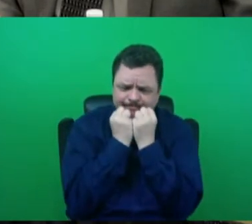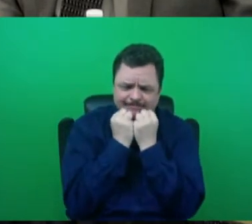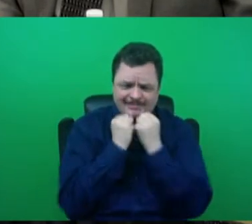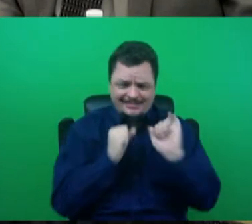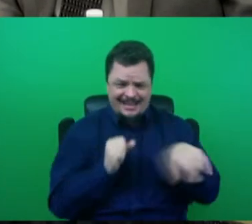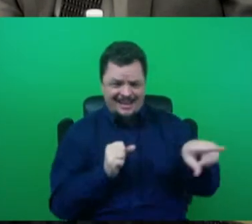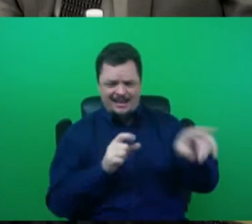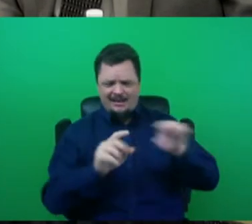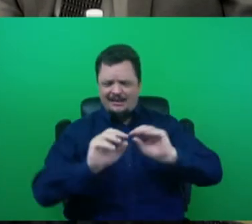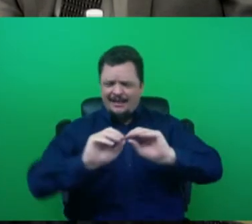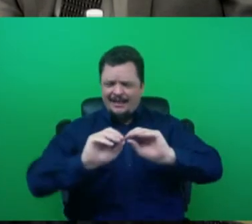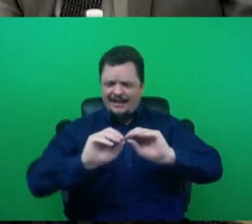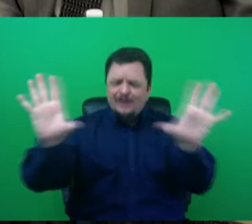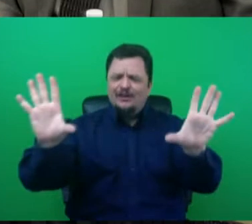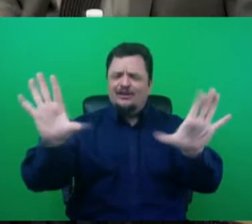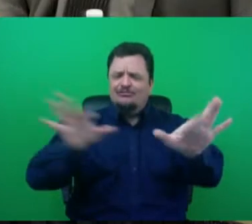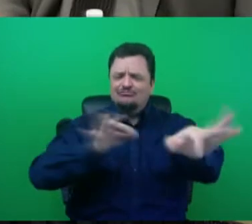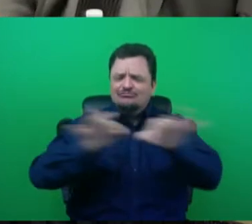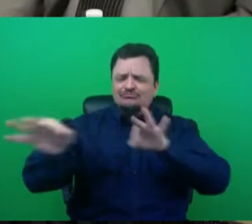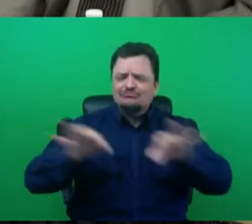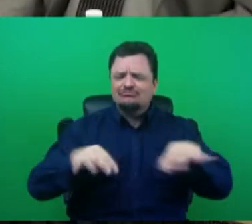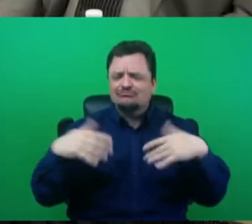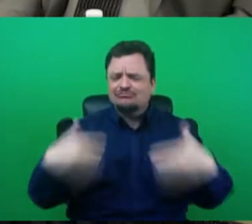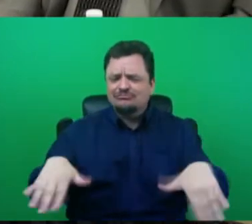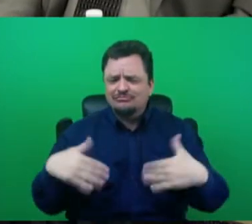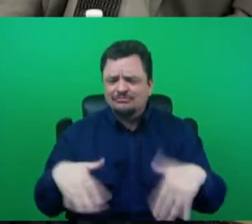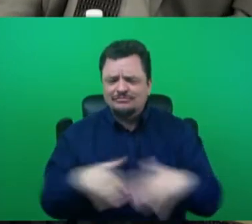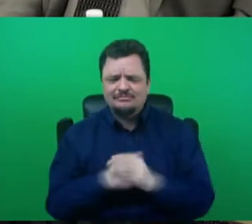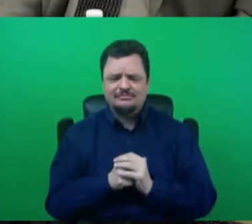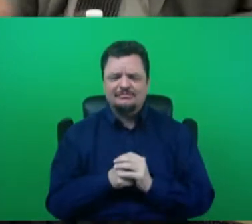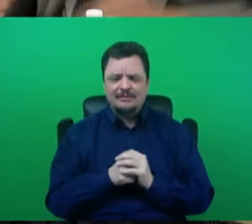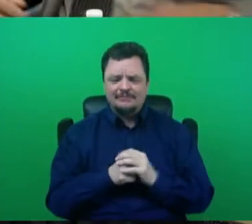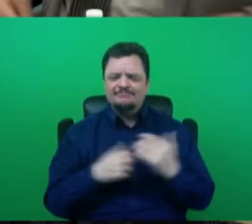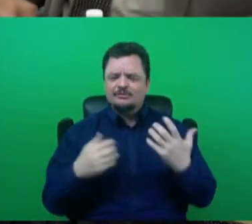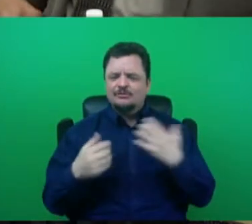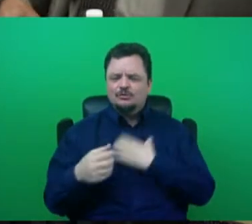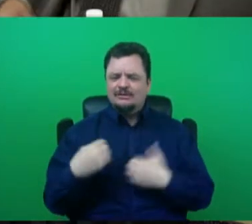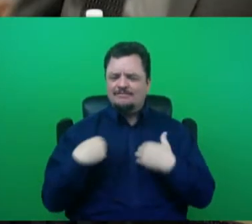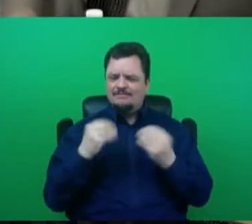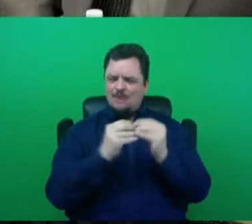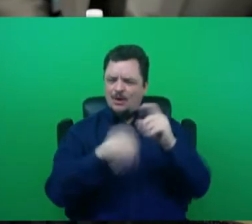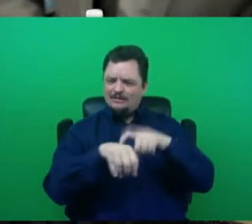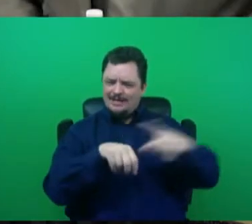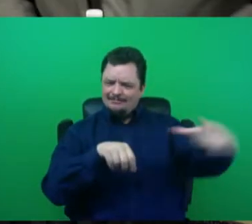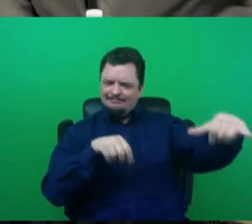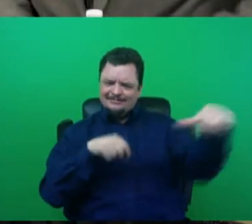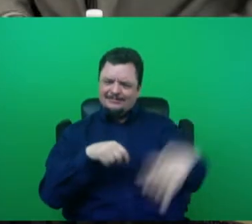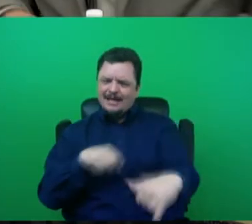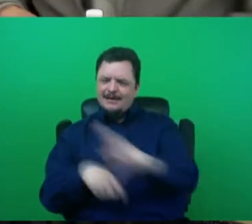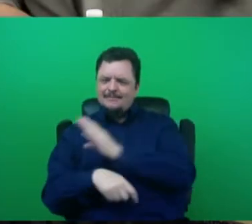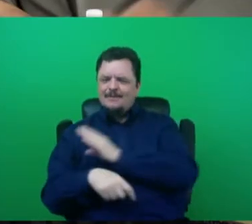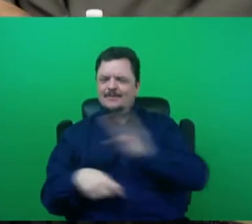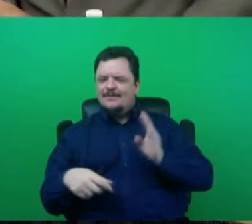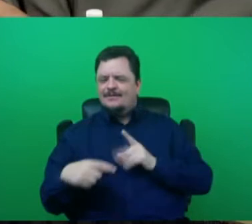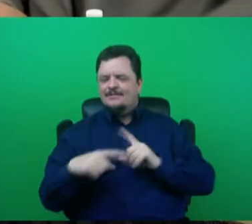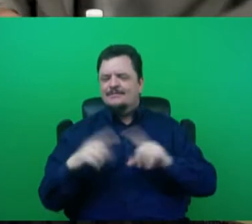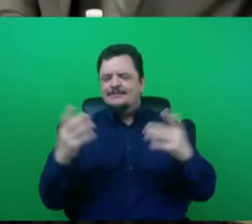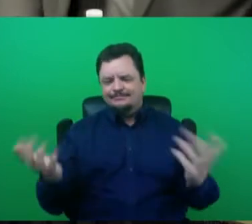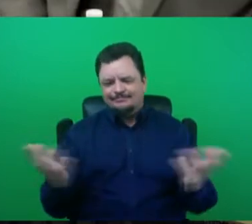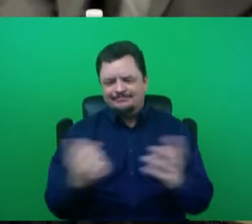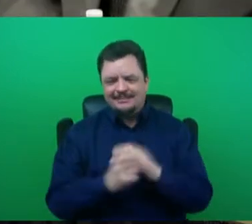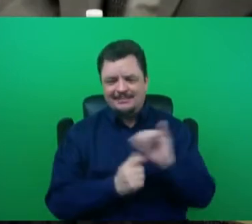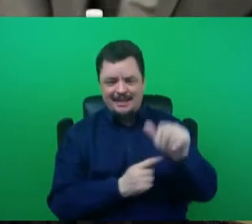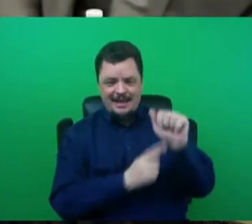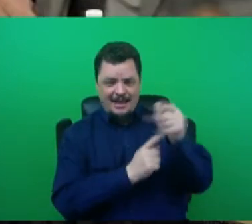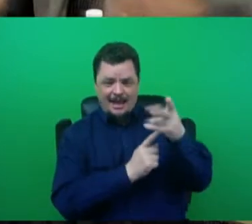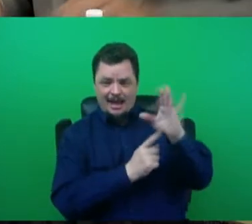I do wish I had a little bit longer to work on this board with you. And I think this April 1st end of term kind